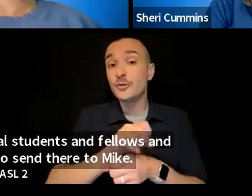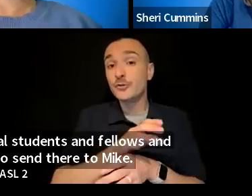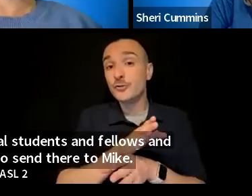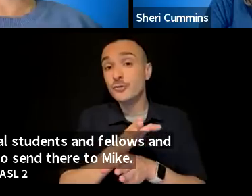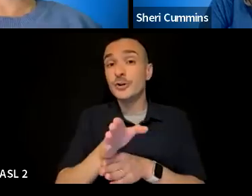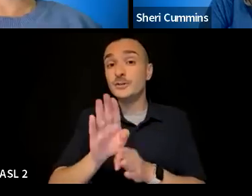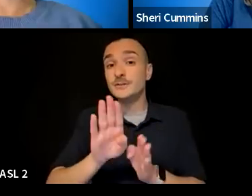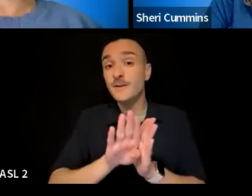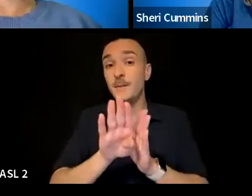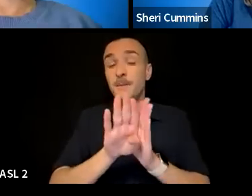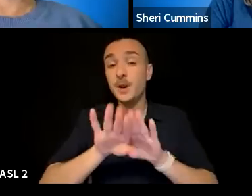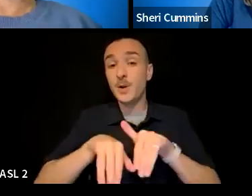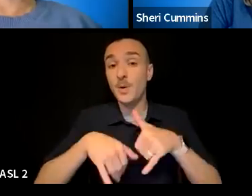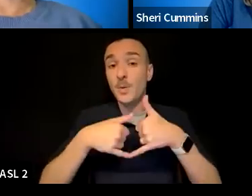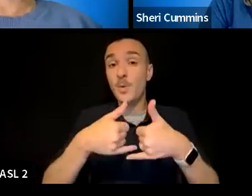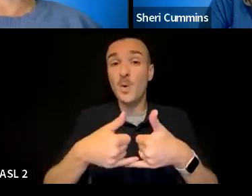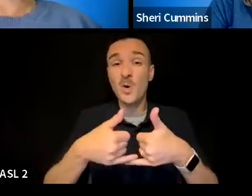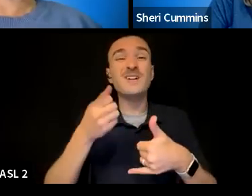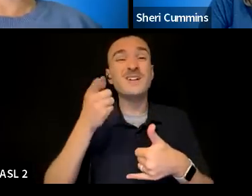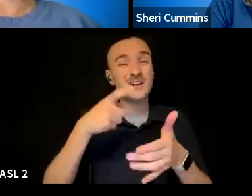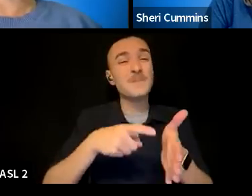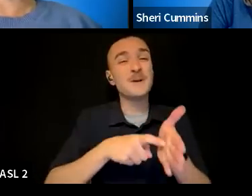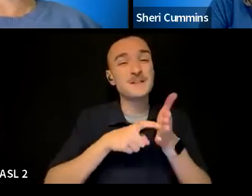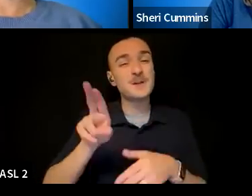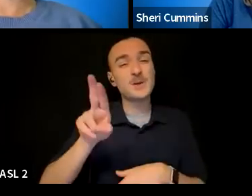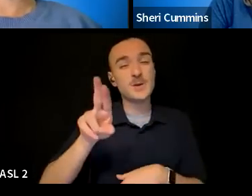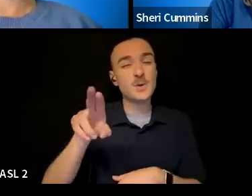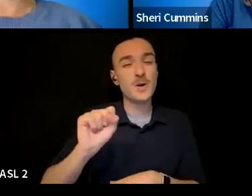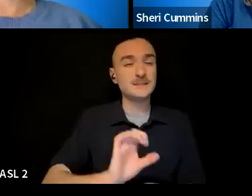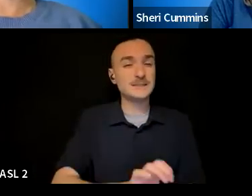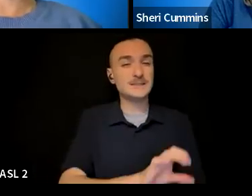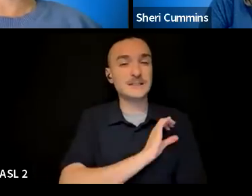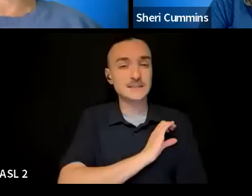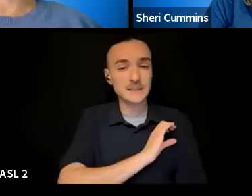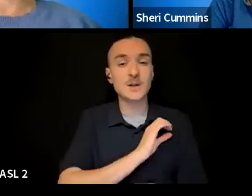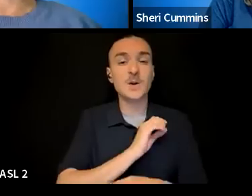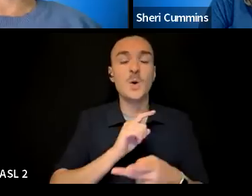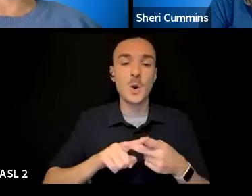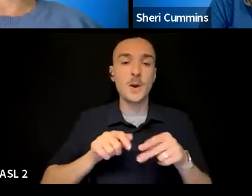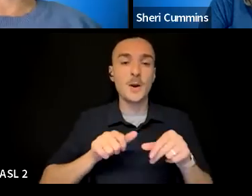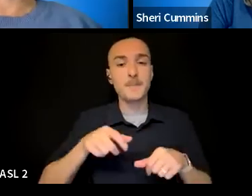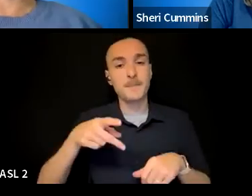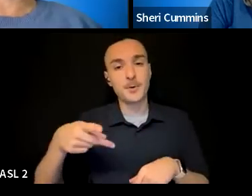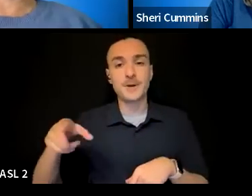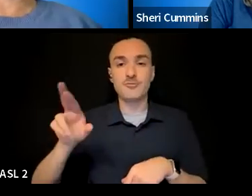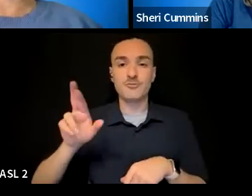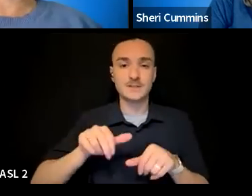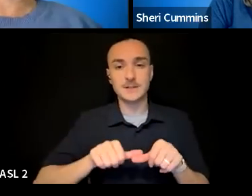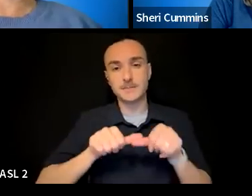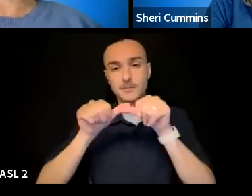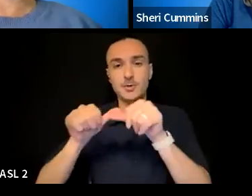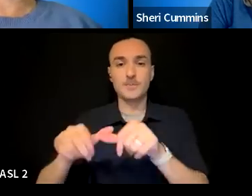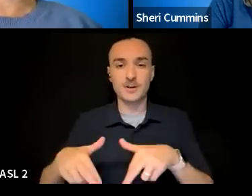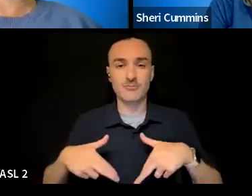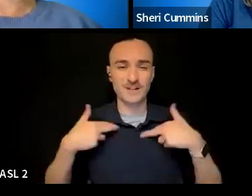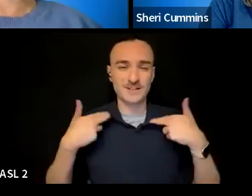U.S. citizen or a permanent resident. In other words, a green card holder. If you don't have that status, then you're